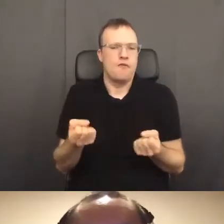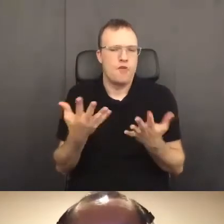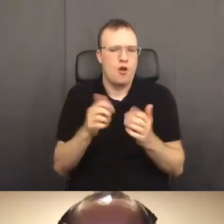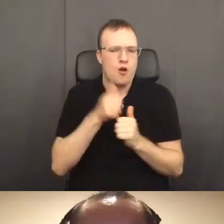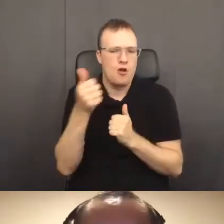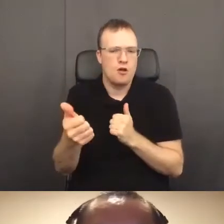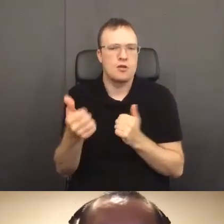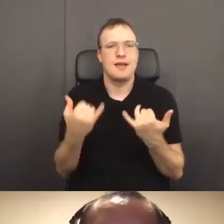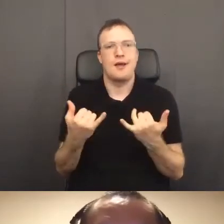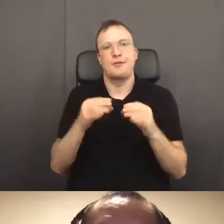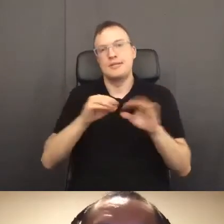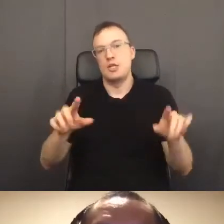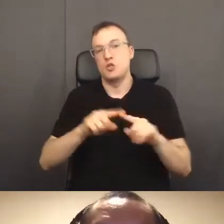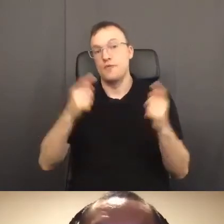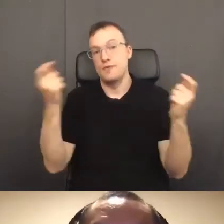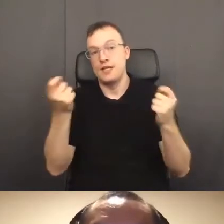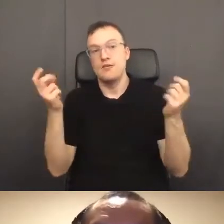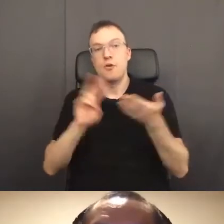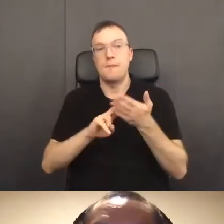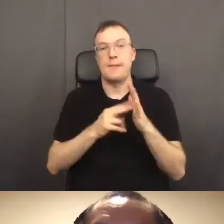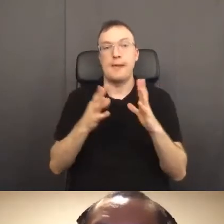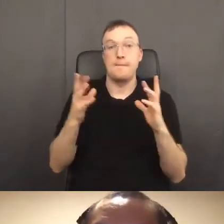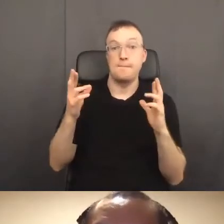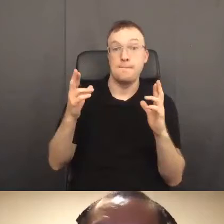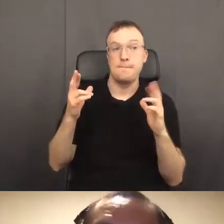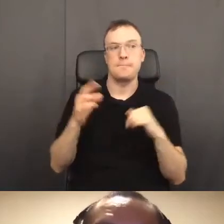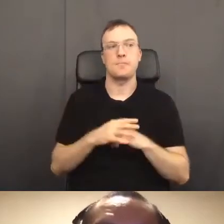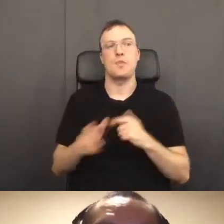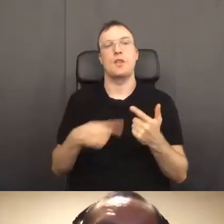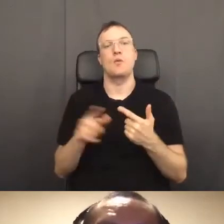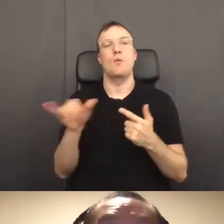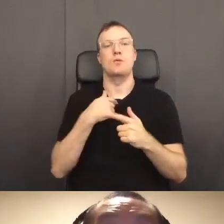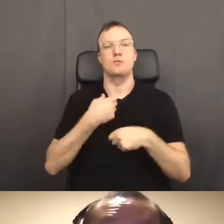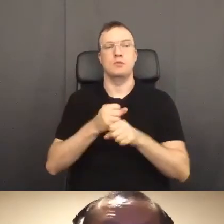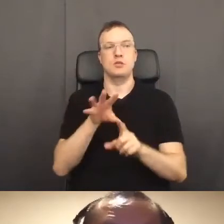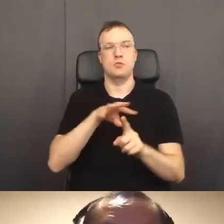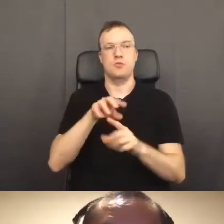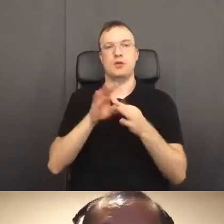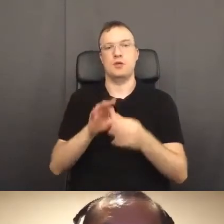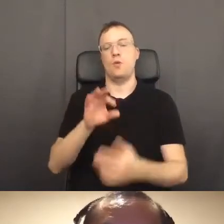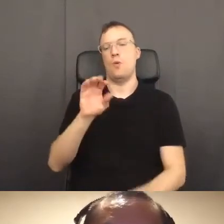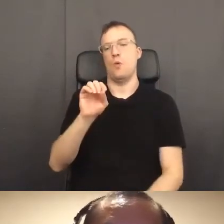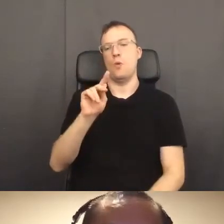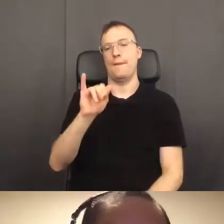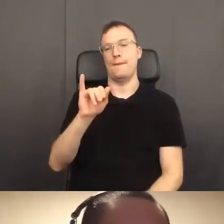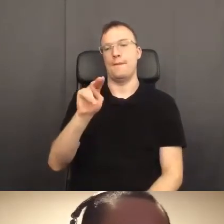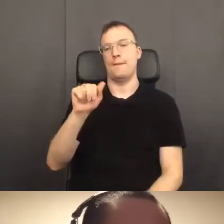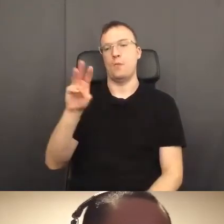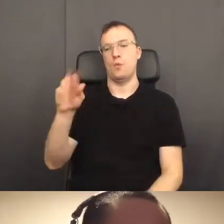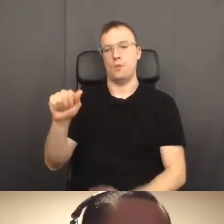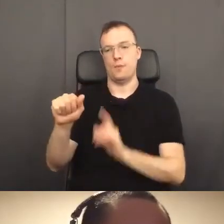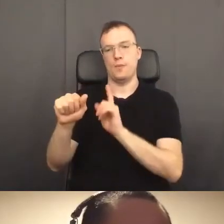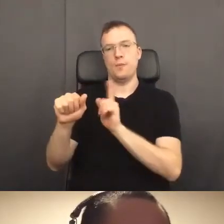sending it to festival. So, and then I'm also making a film about Okinawa.